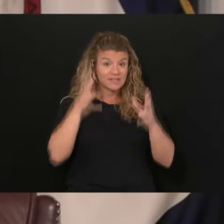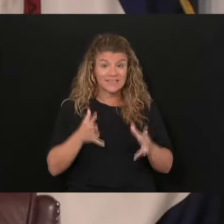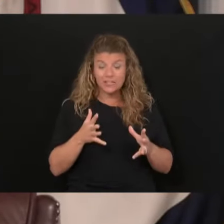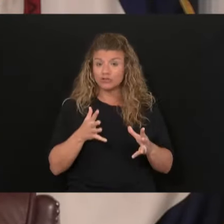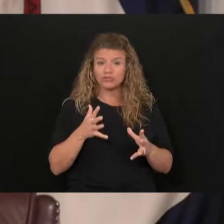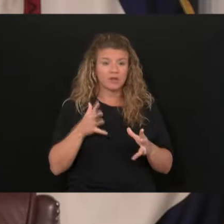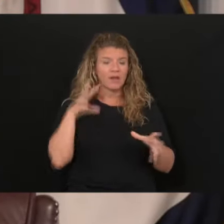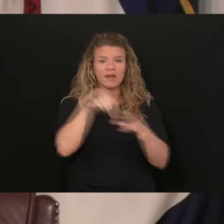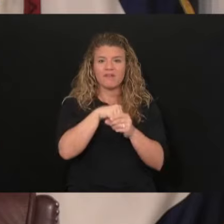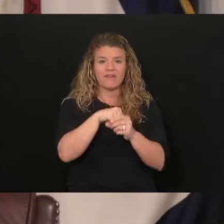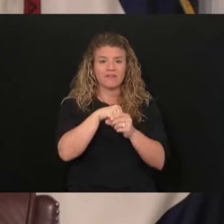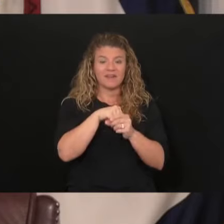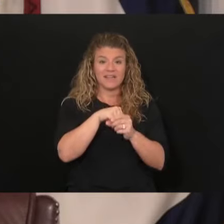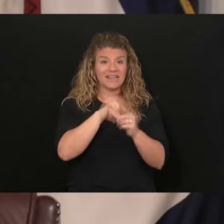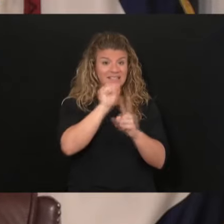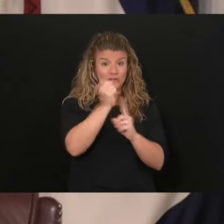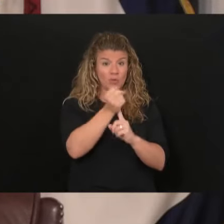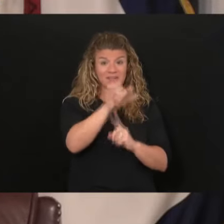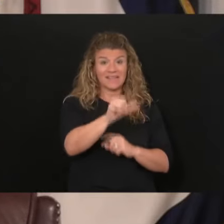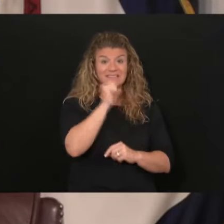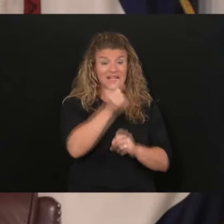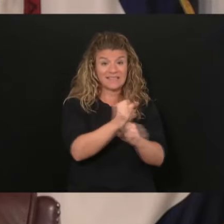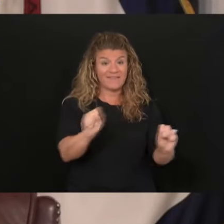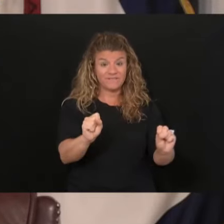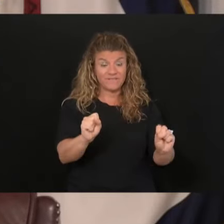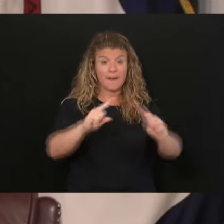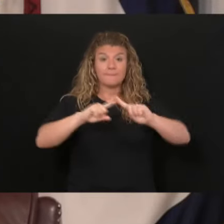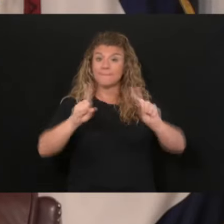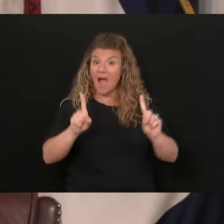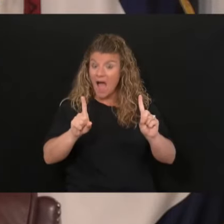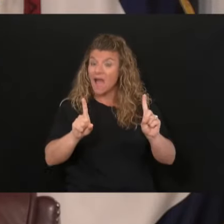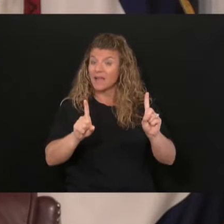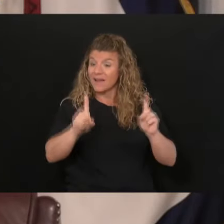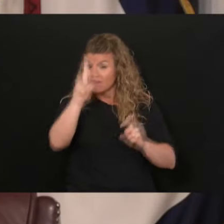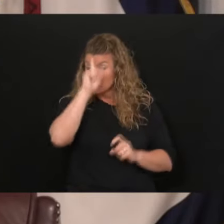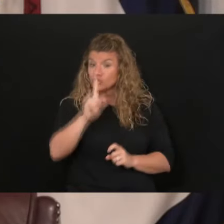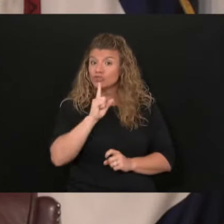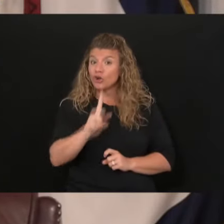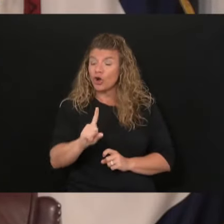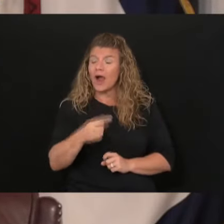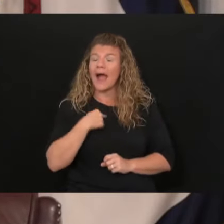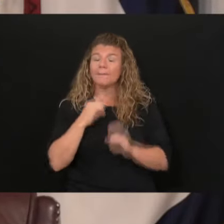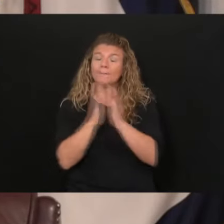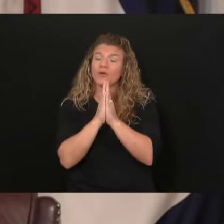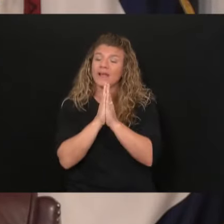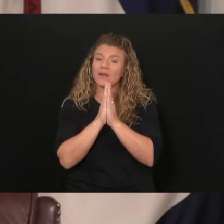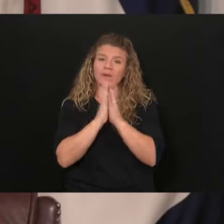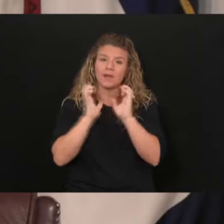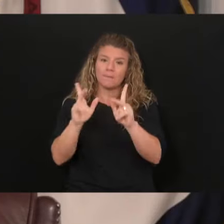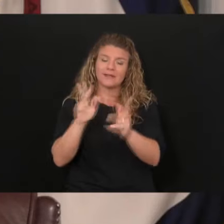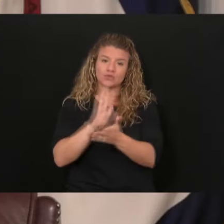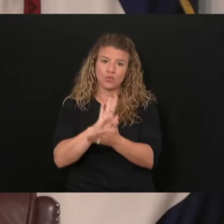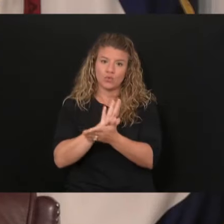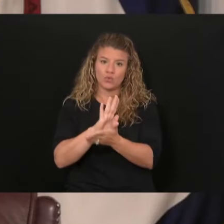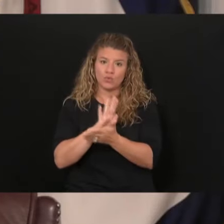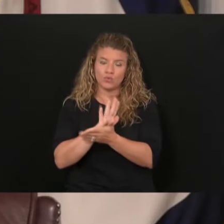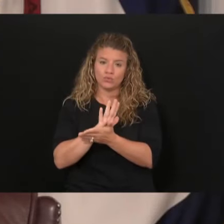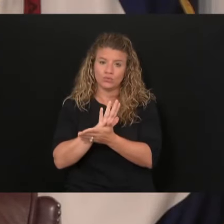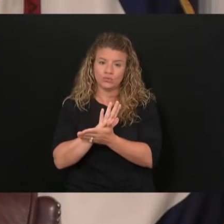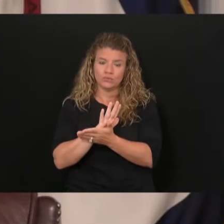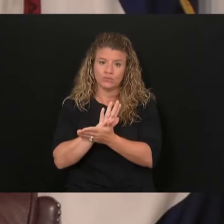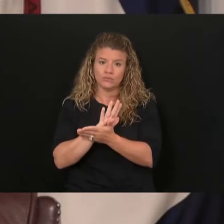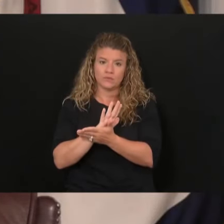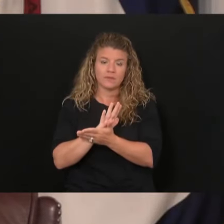into a situation that's unsafe. But I surely hope and pray we can get back to school. And